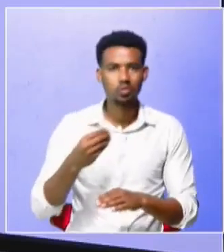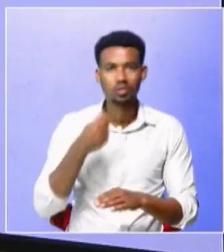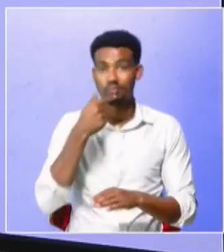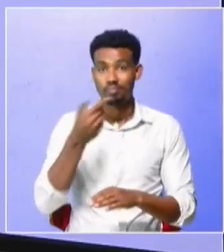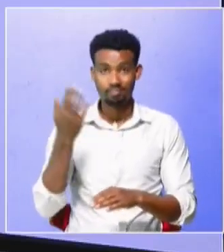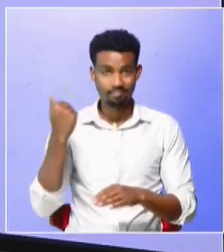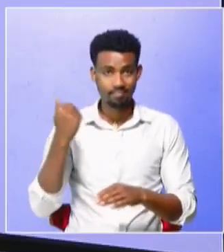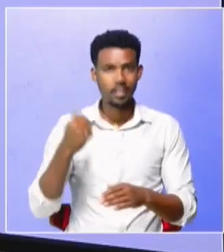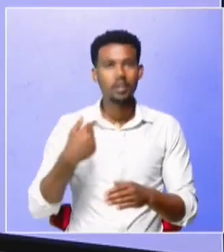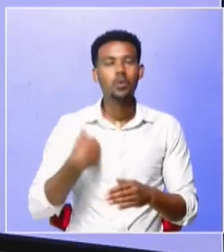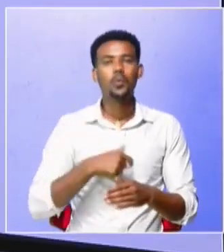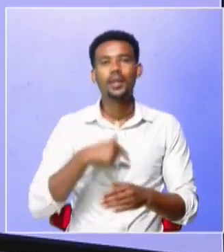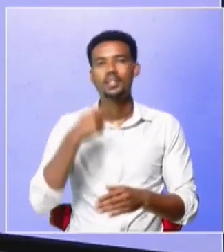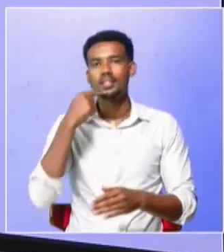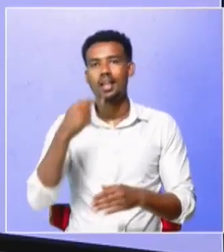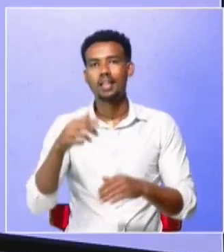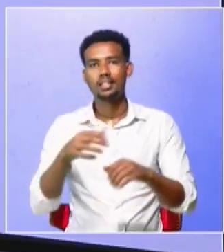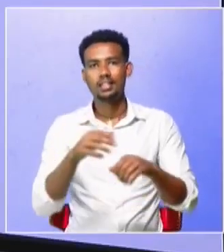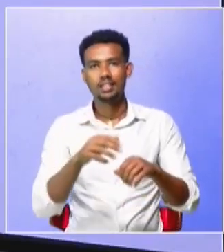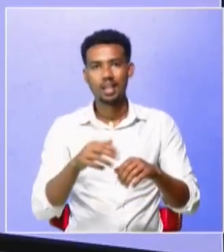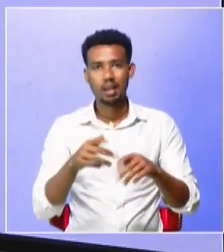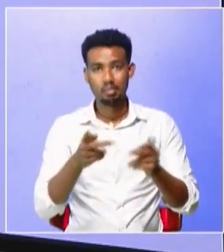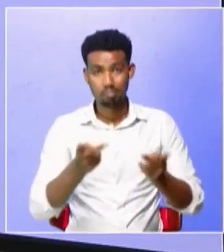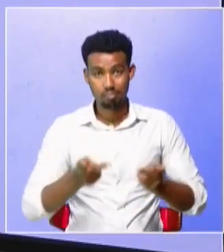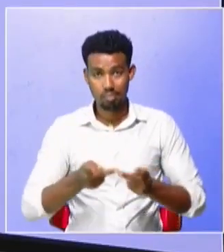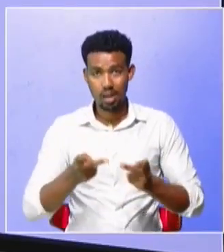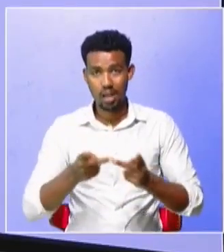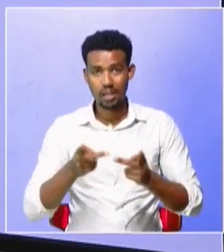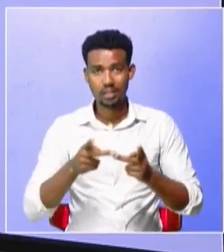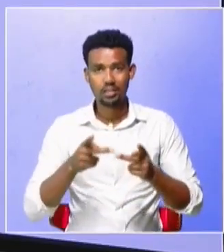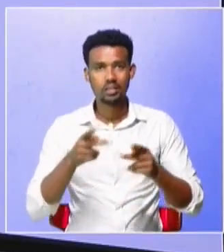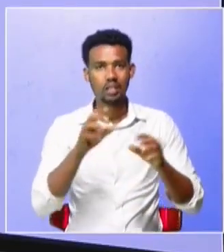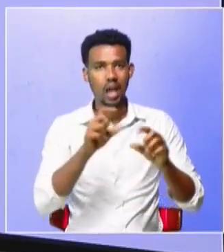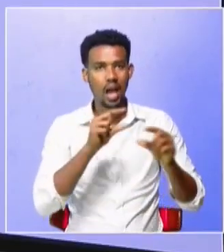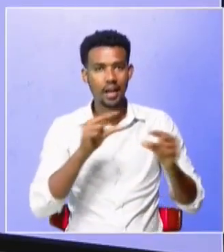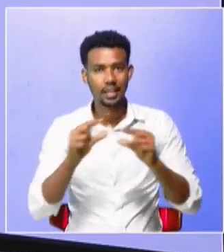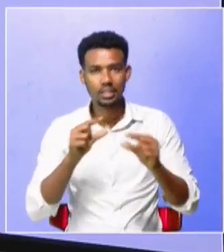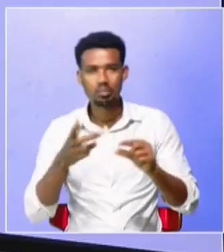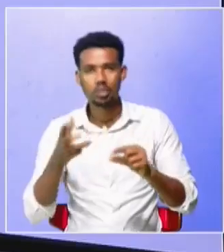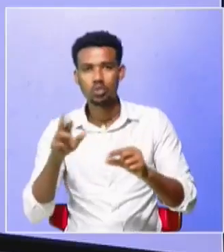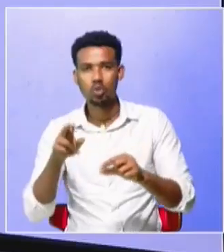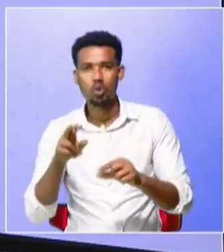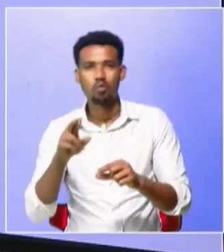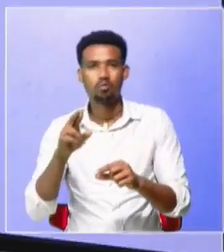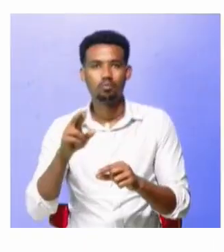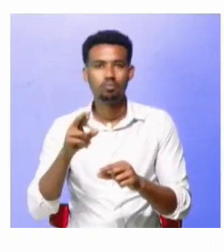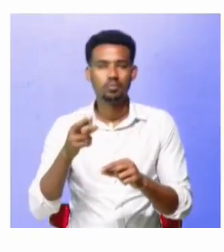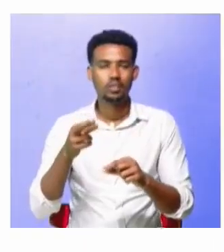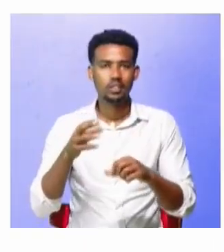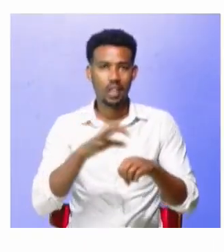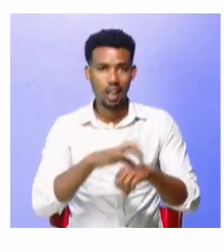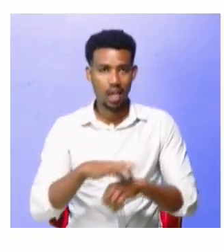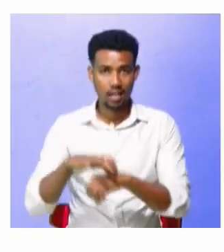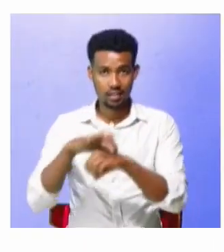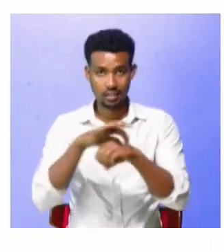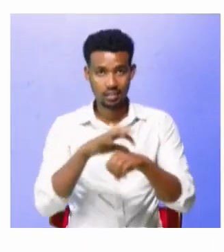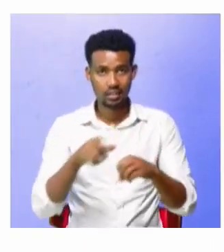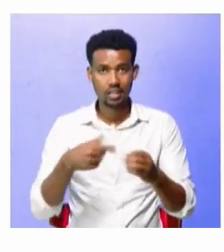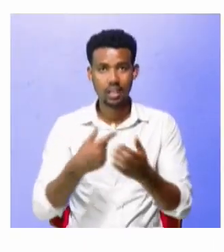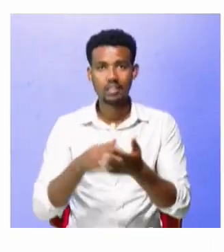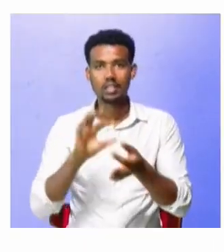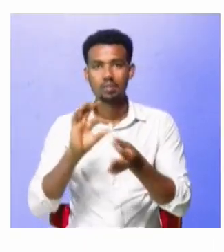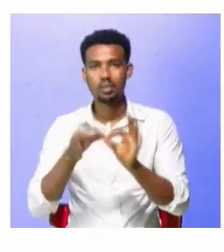we're saying the placement or the arrangement of the land. That is the meaning